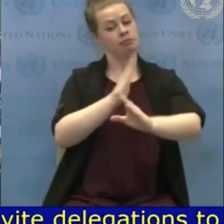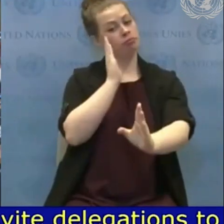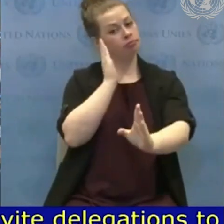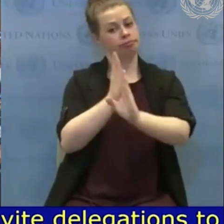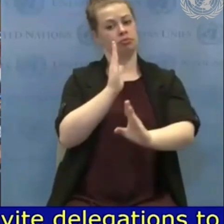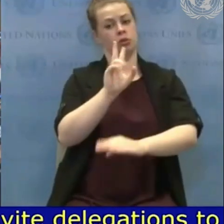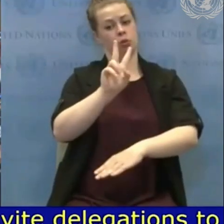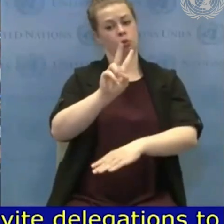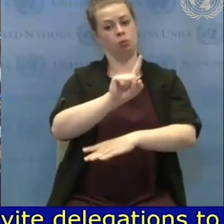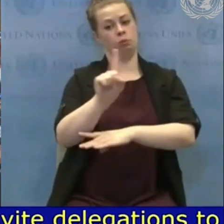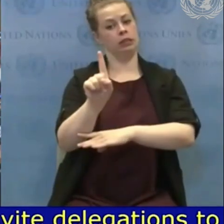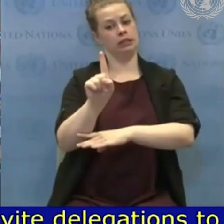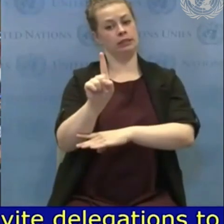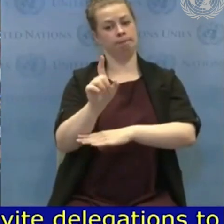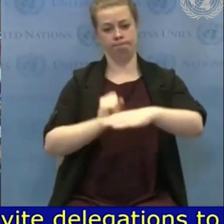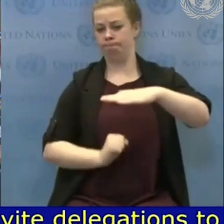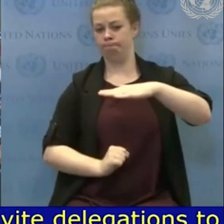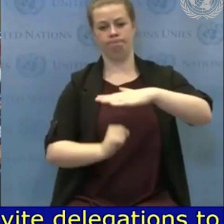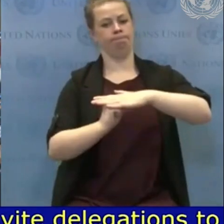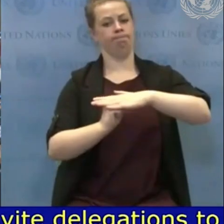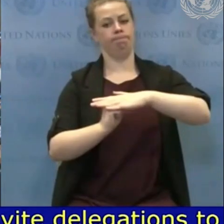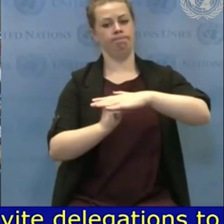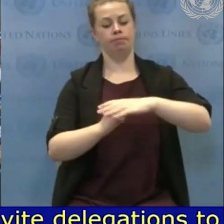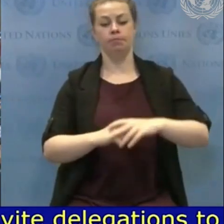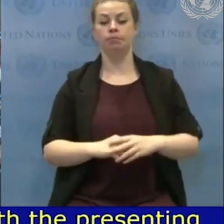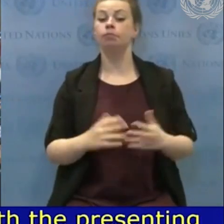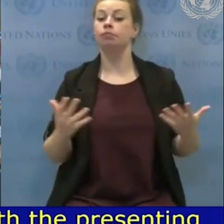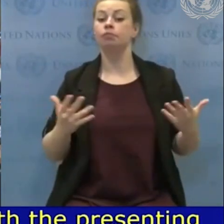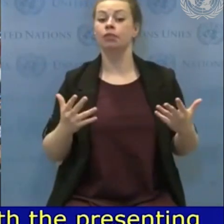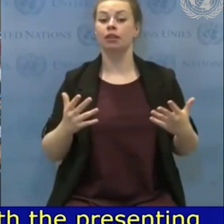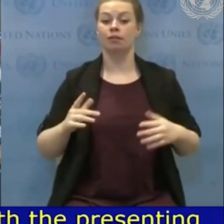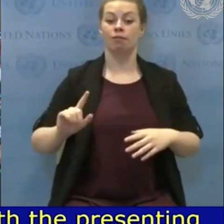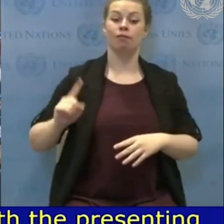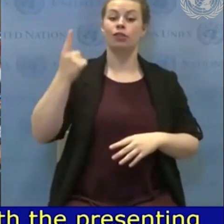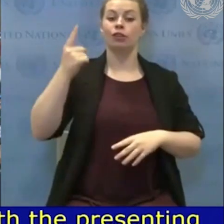minutes. First speaker will be Australia.